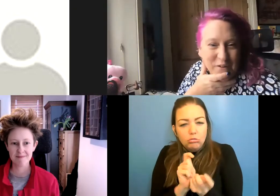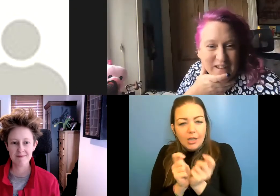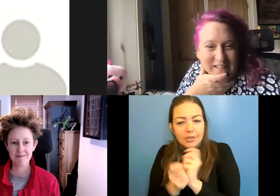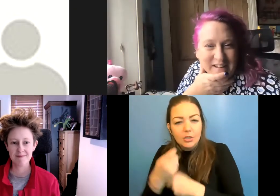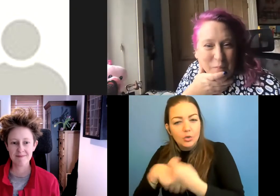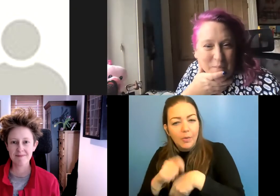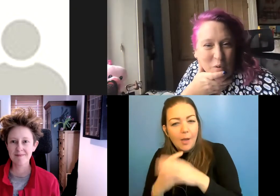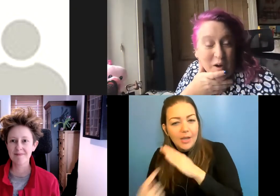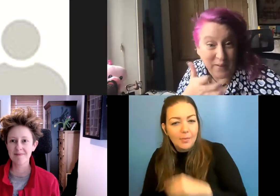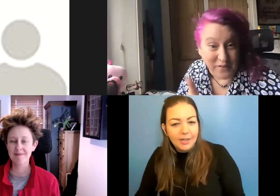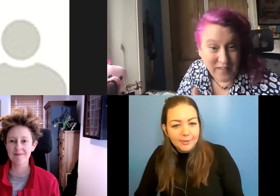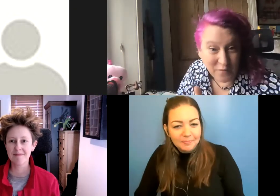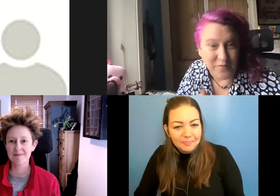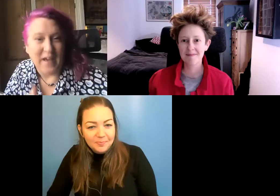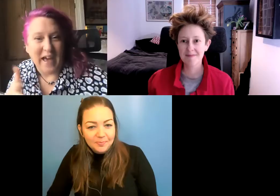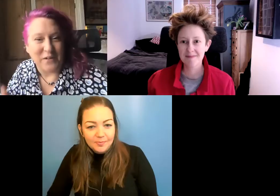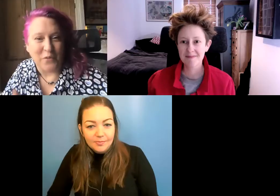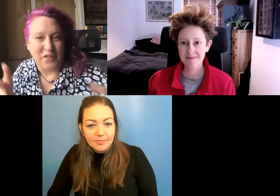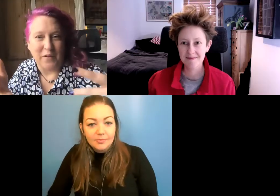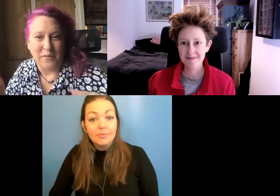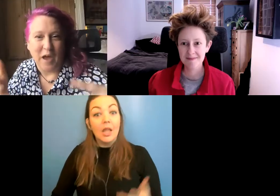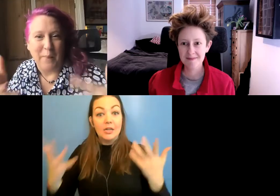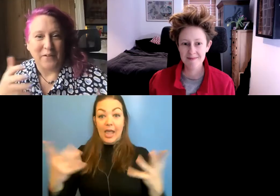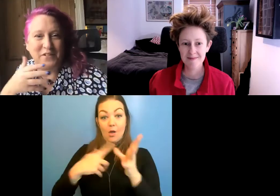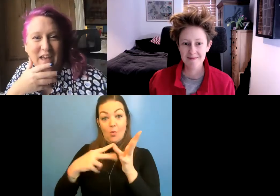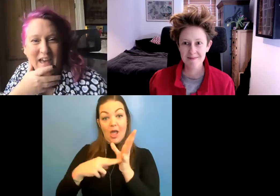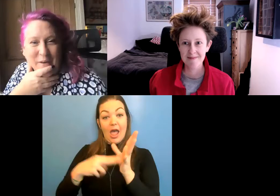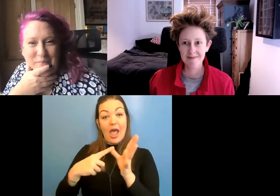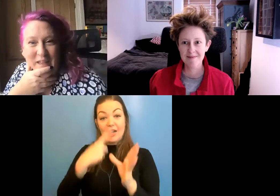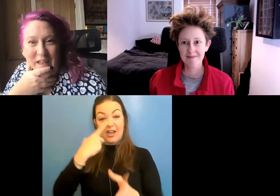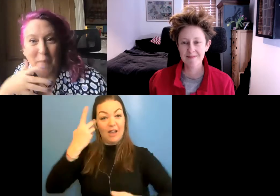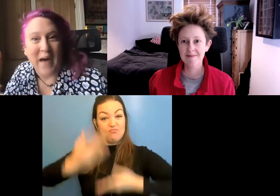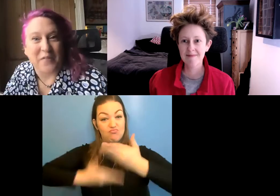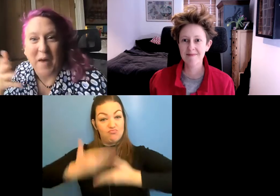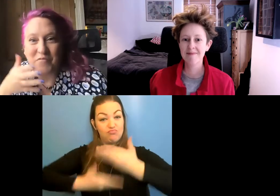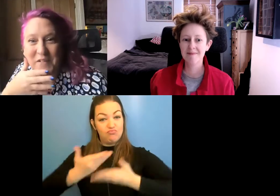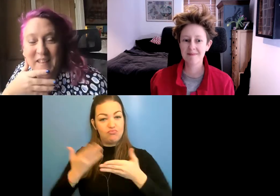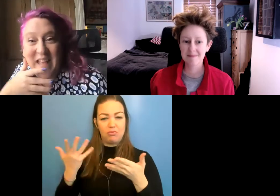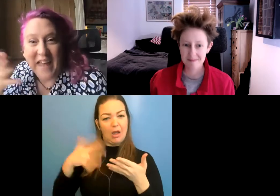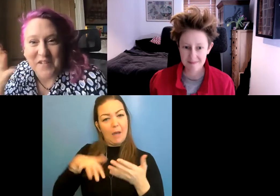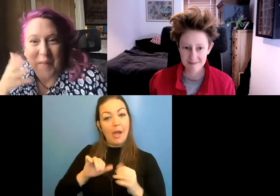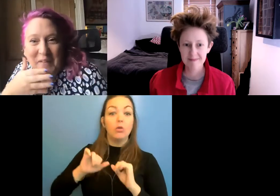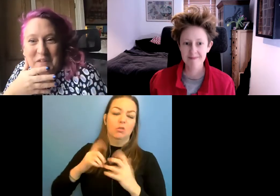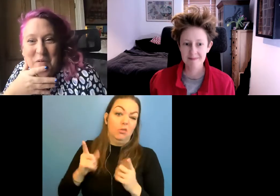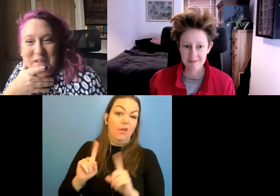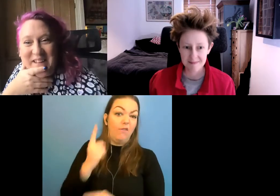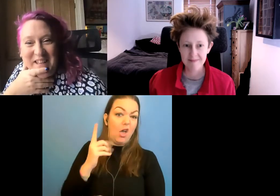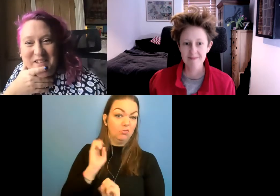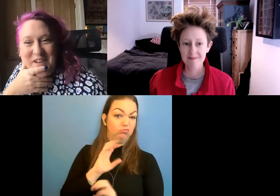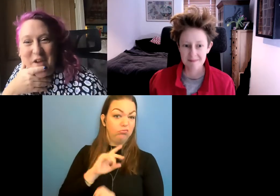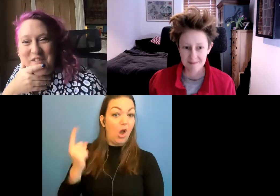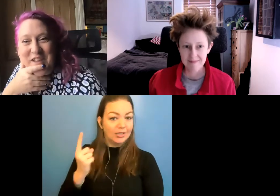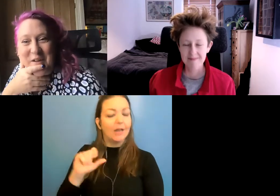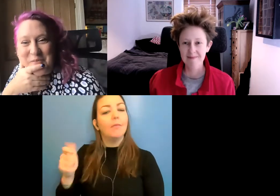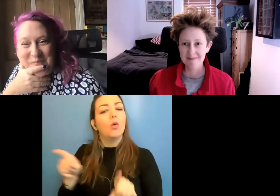Anna, if you could tell us a little bit more about yourself and also about about that process and about the new